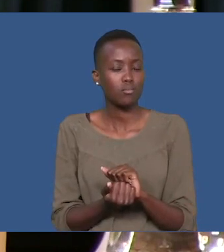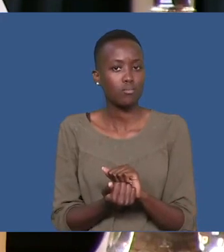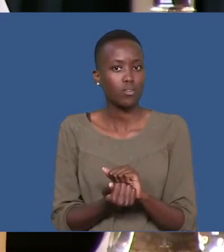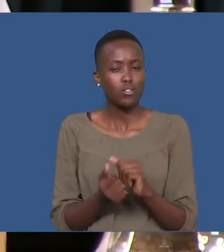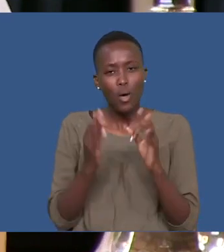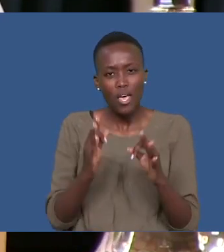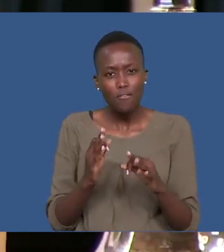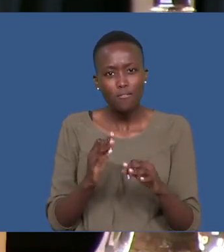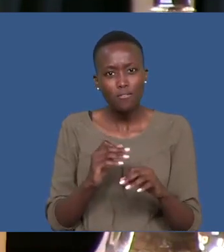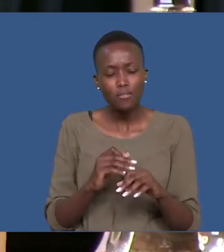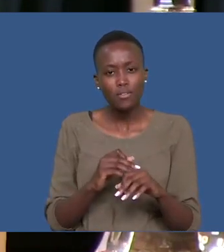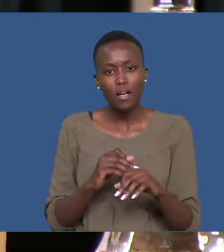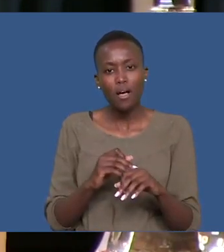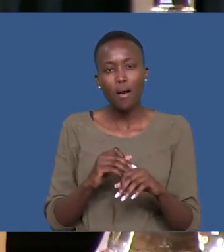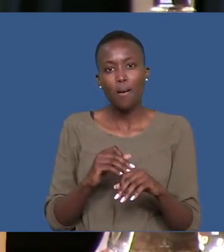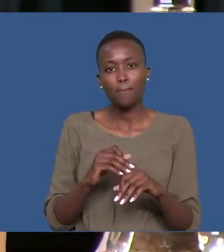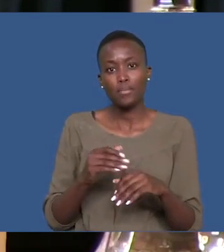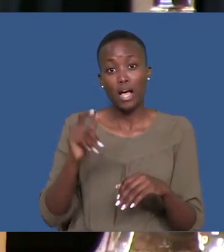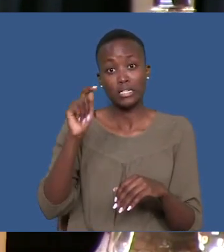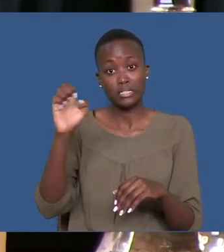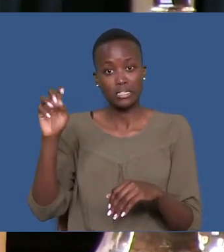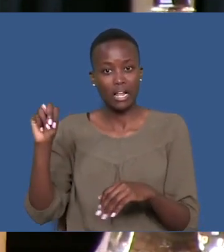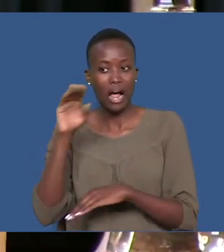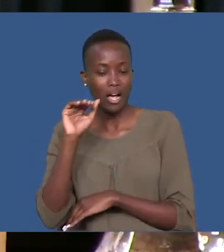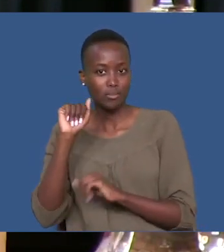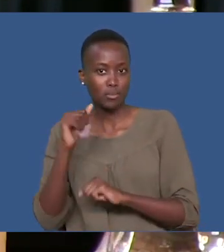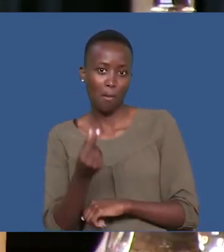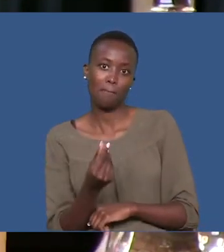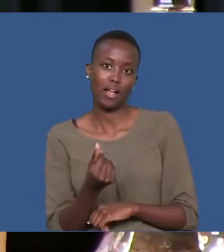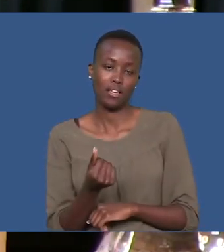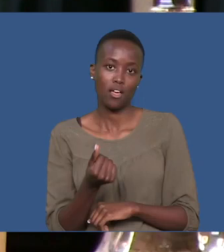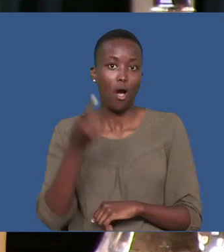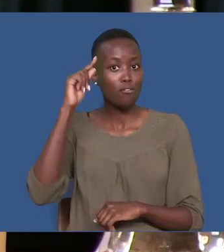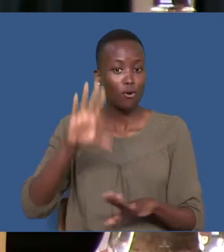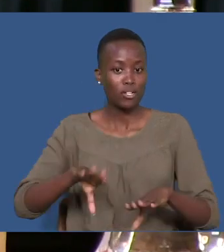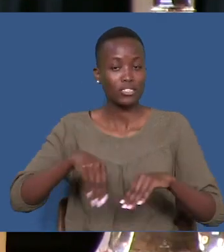asking you to give them a little bit of funding for the sake of sending towards the